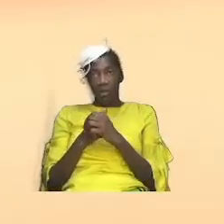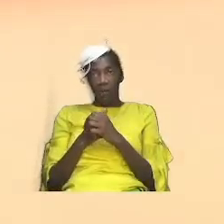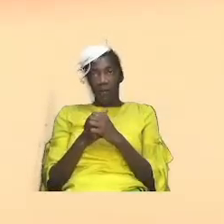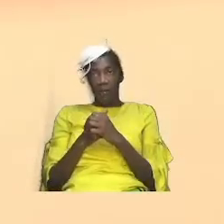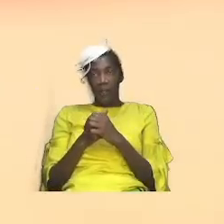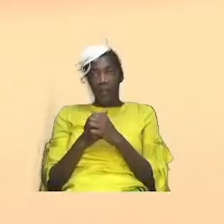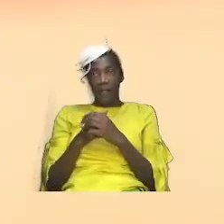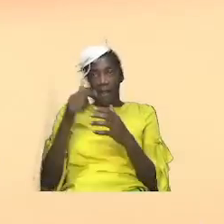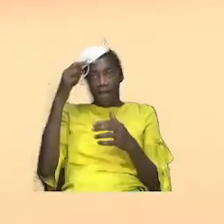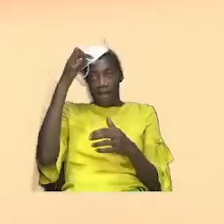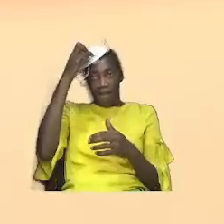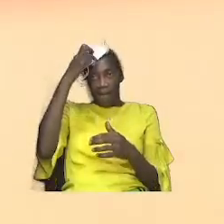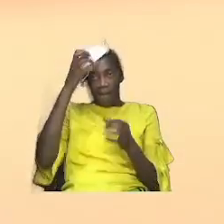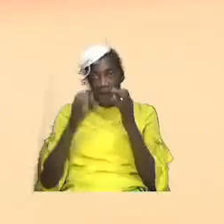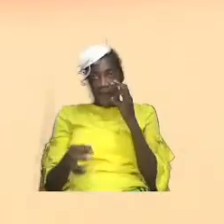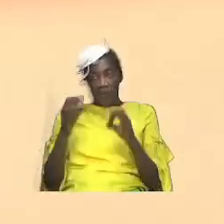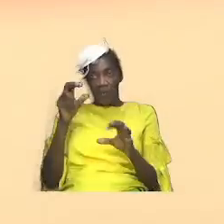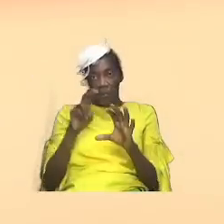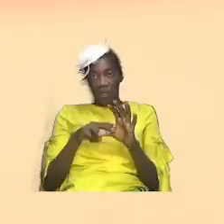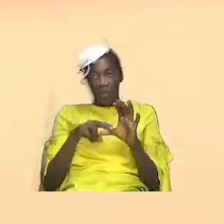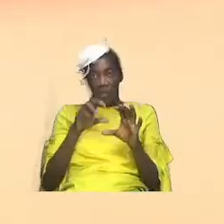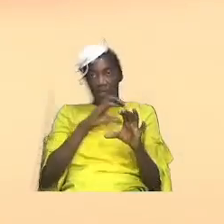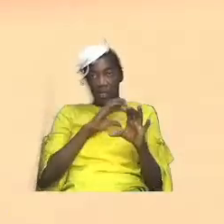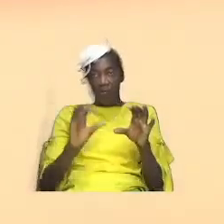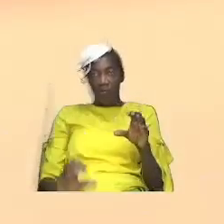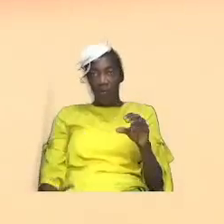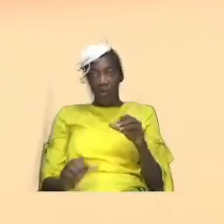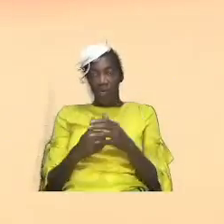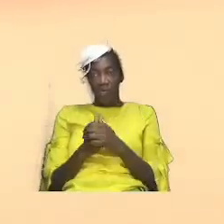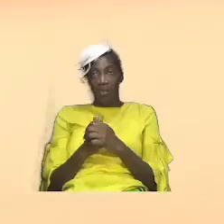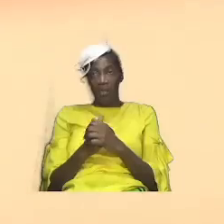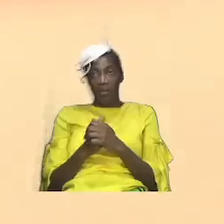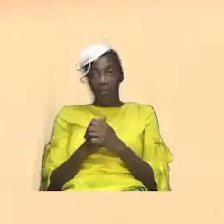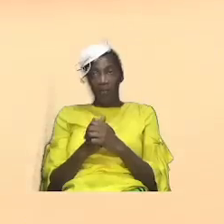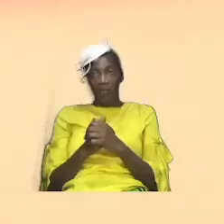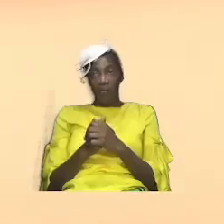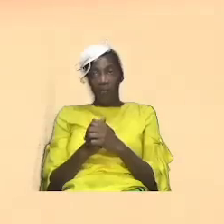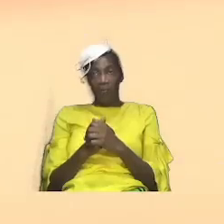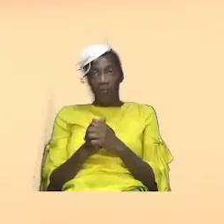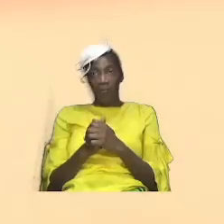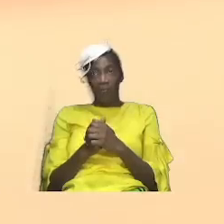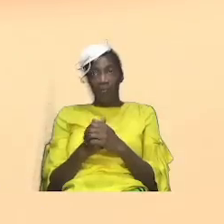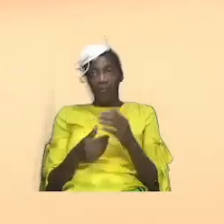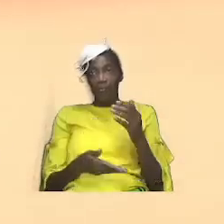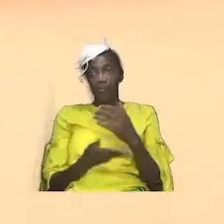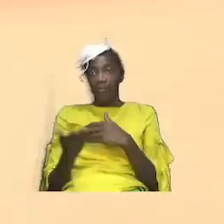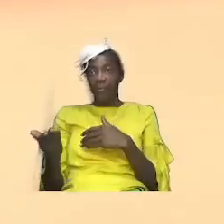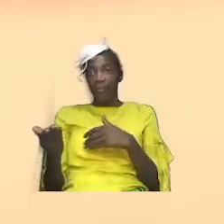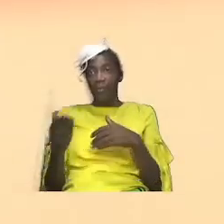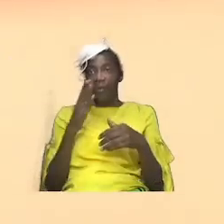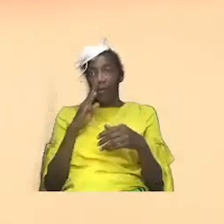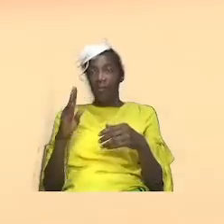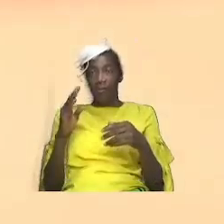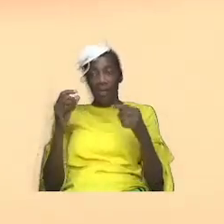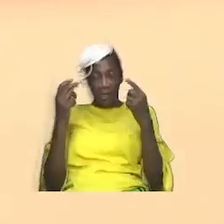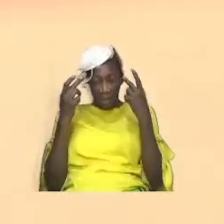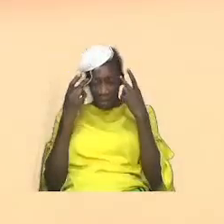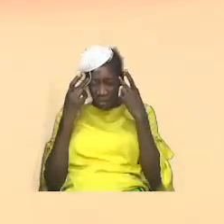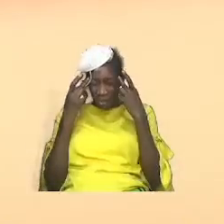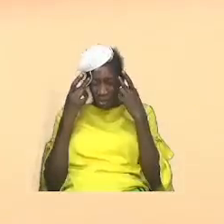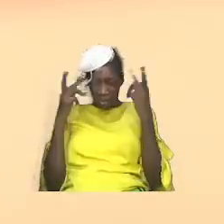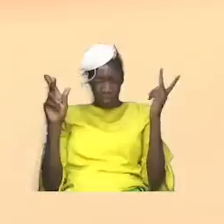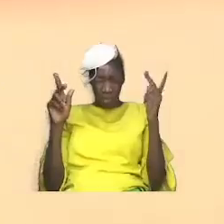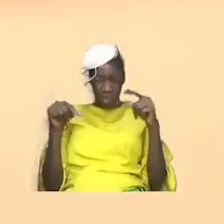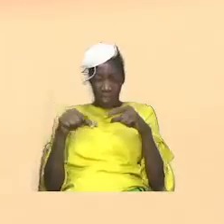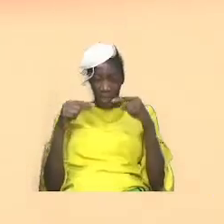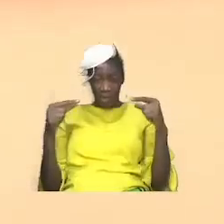the judgment seat of Christ, I believe with all of my heart that there will be great surprises